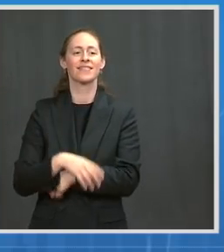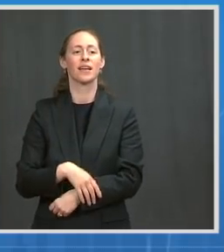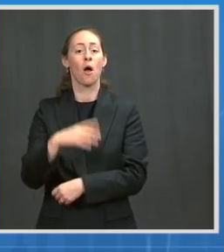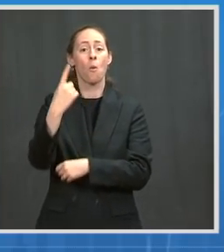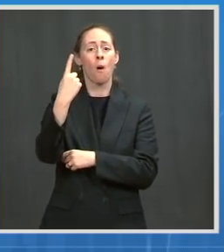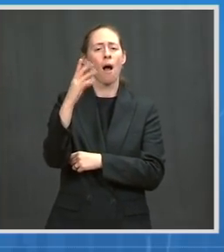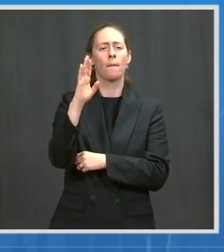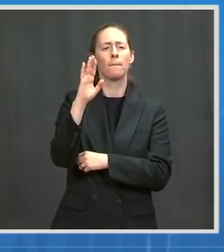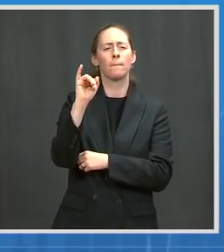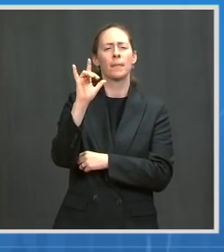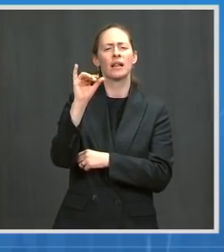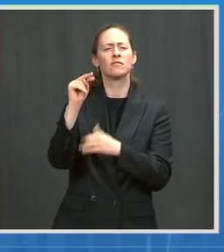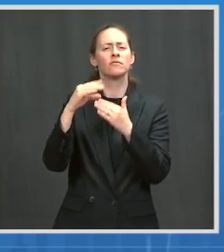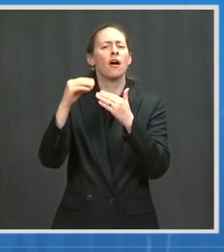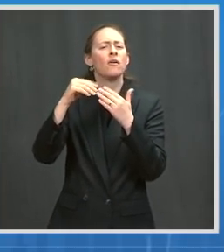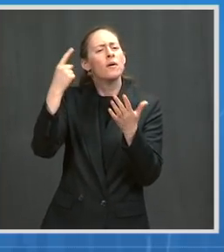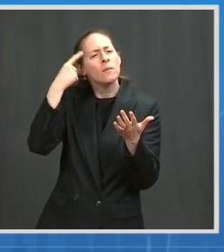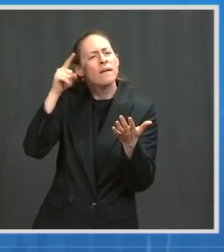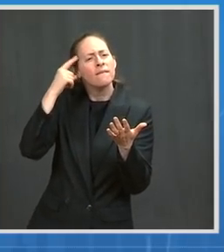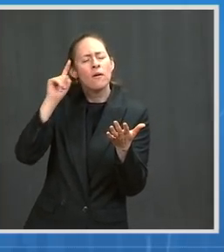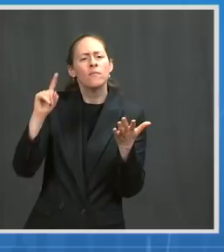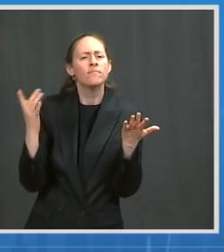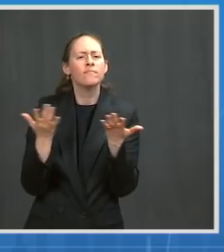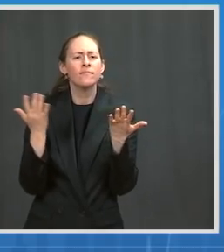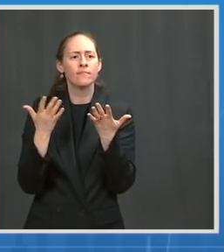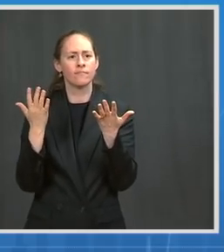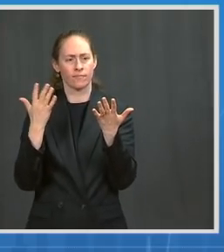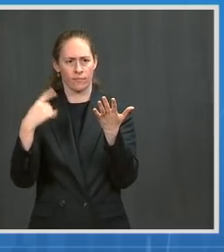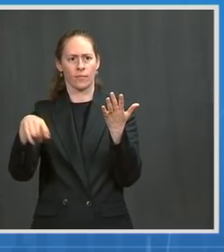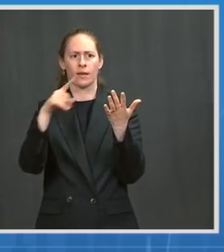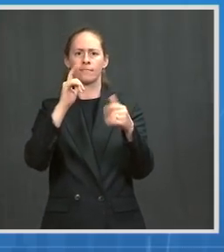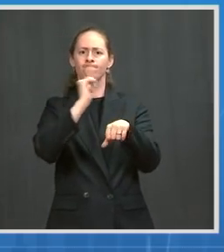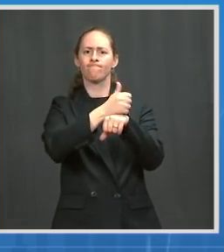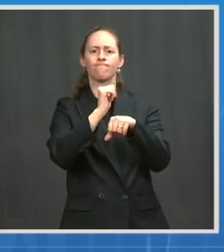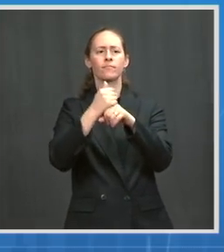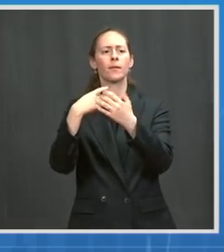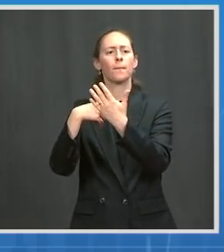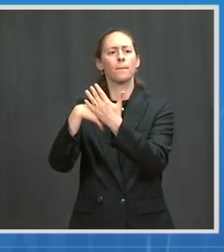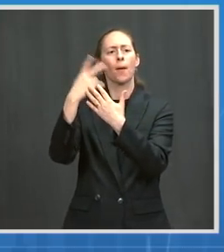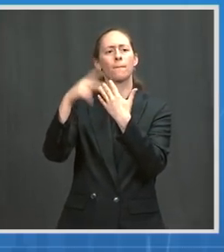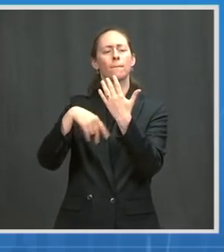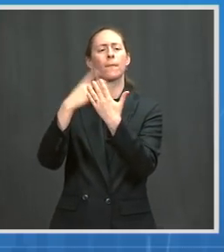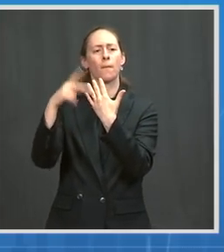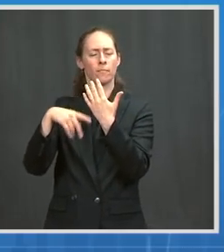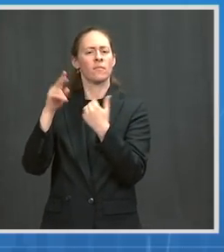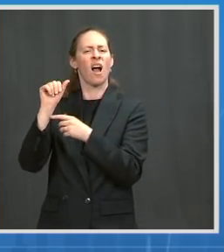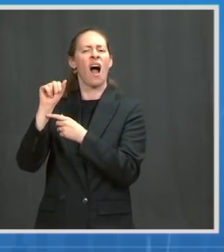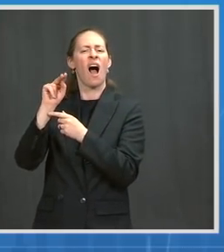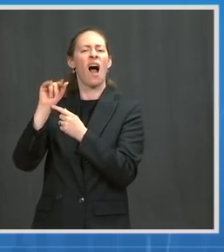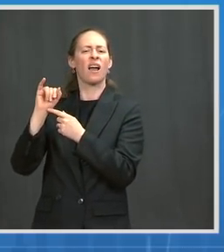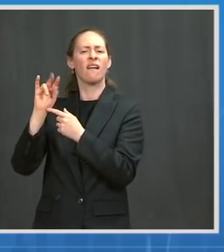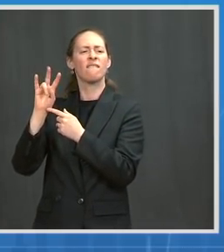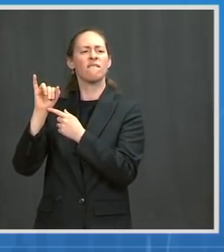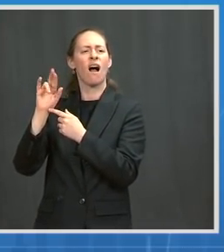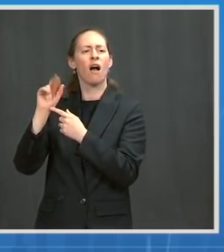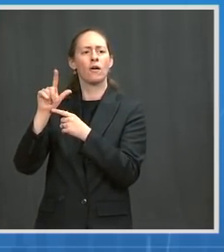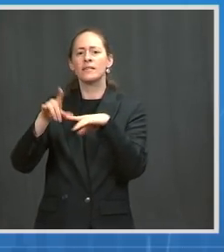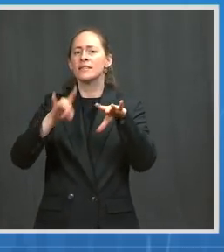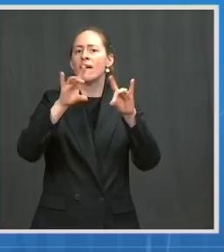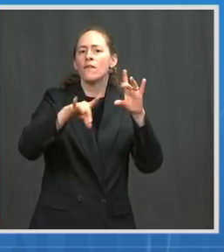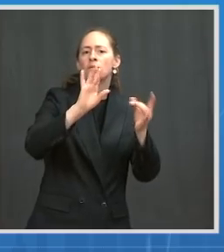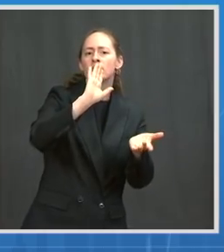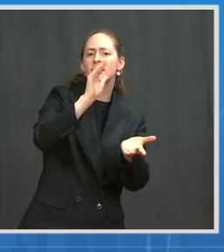creation of a program which we are calling the Antiviral Drug Discovery Centers for pathogens of